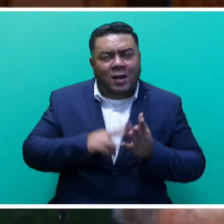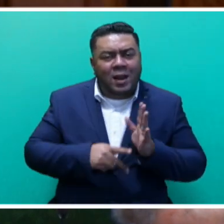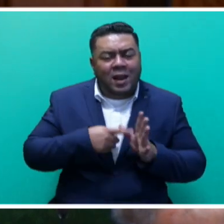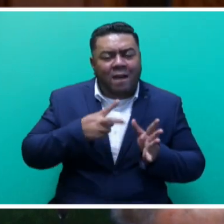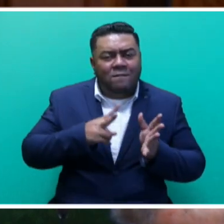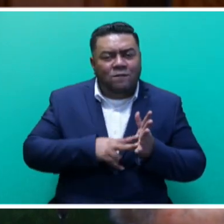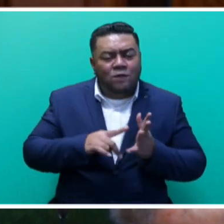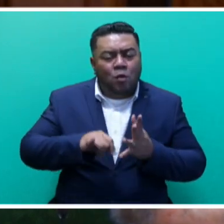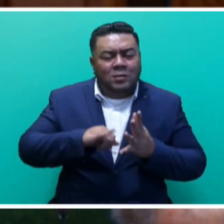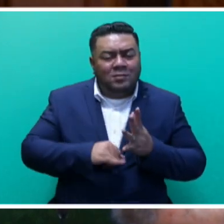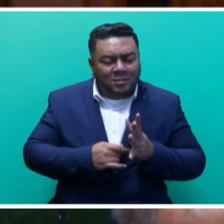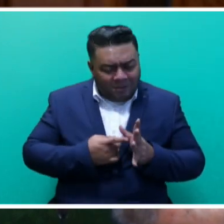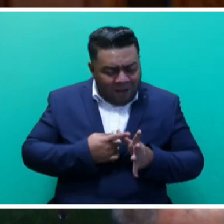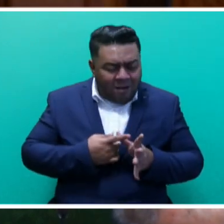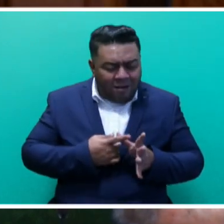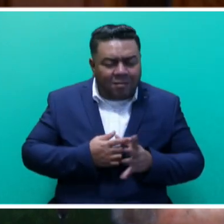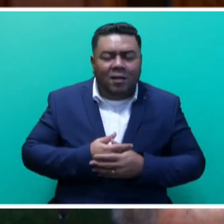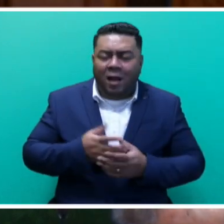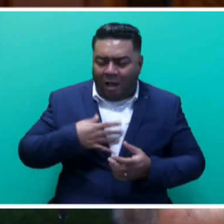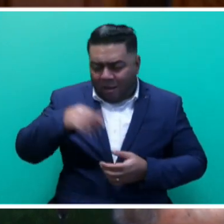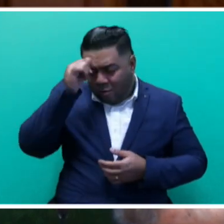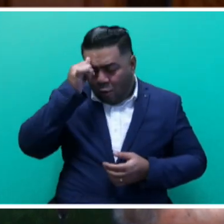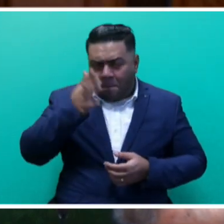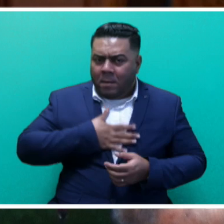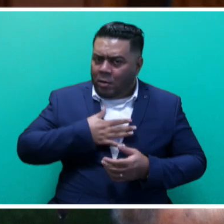know my good friend,